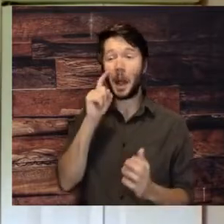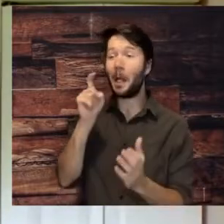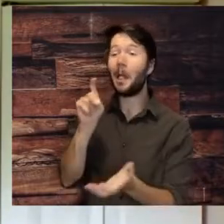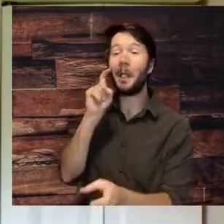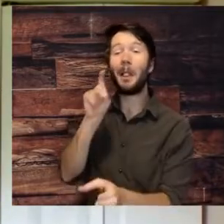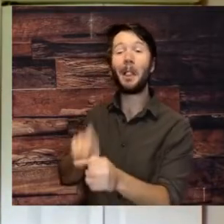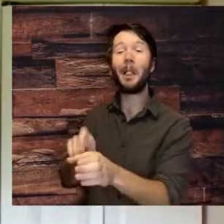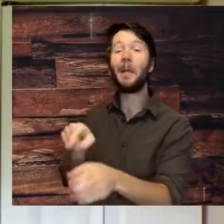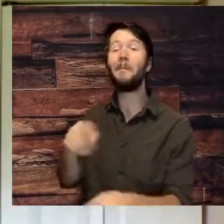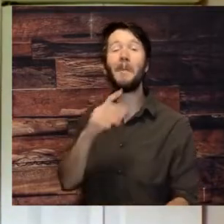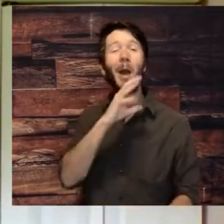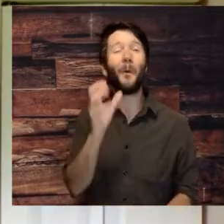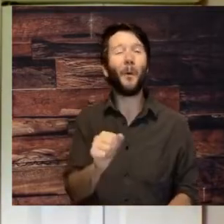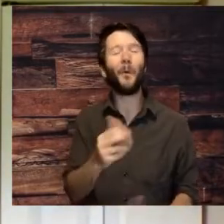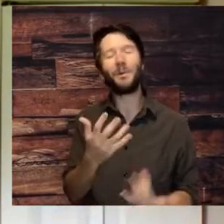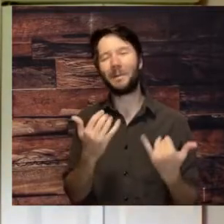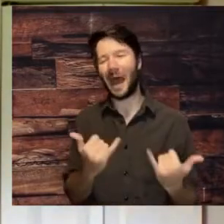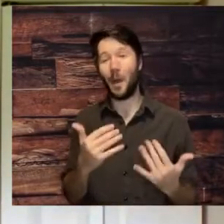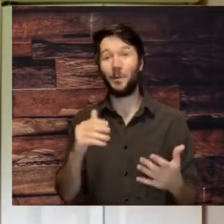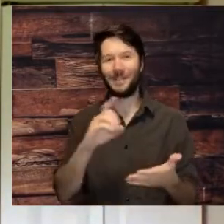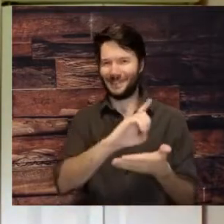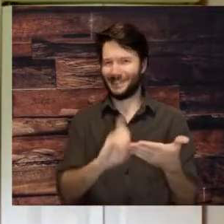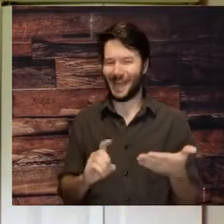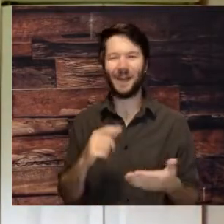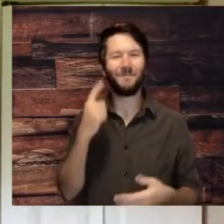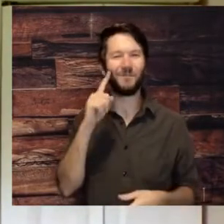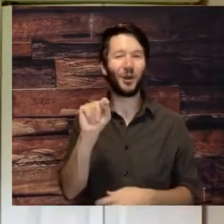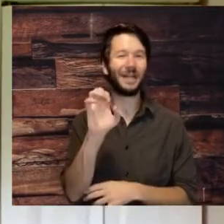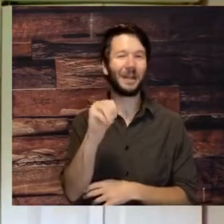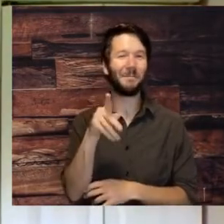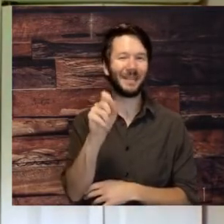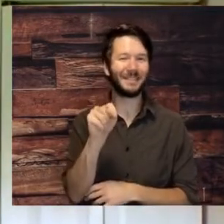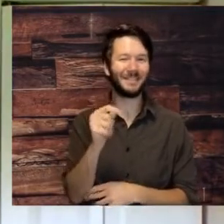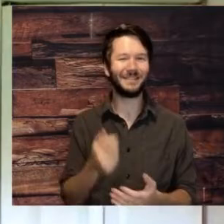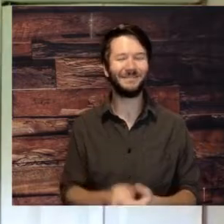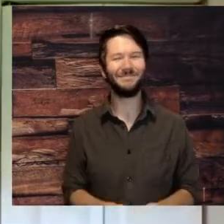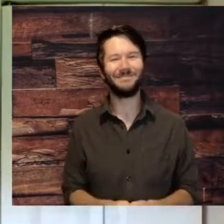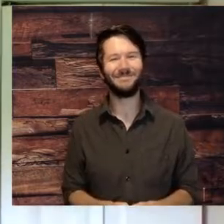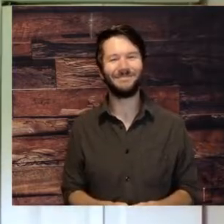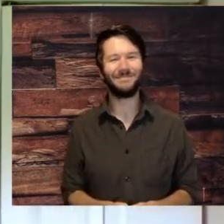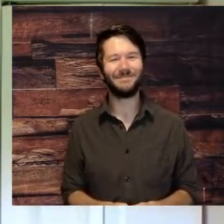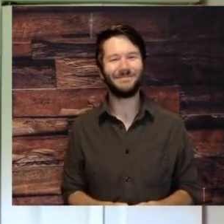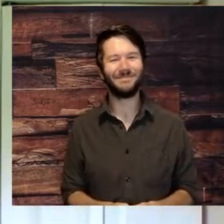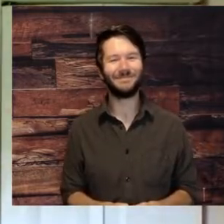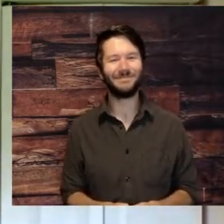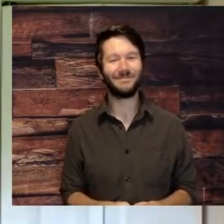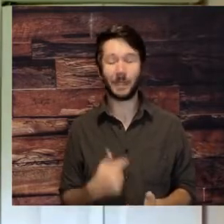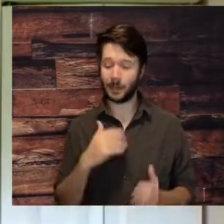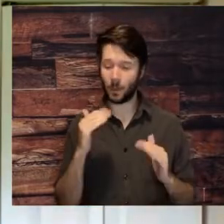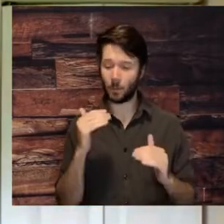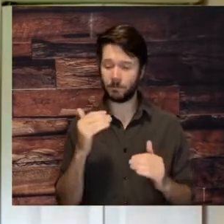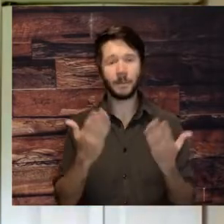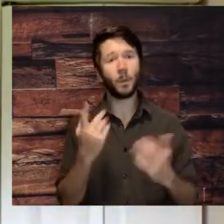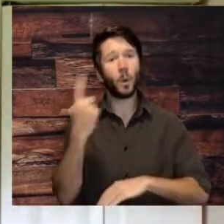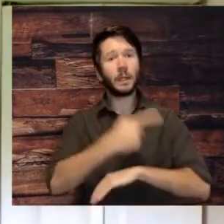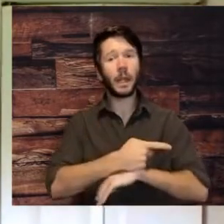liked this little peek to my very old now design for the Tempest, and I